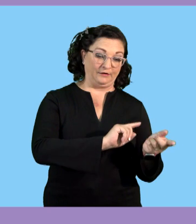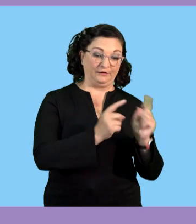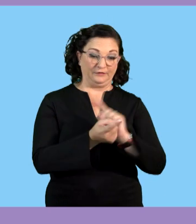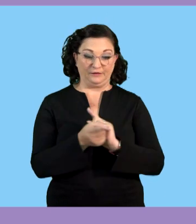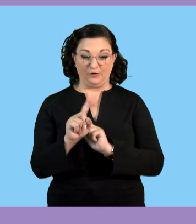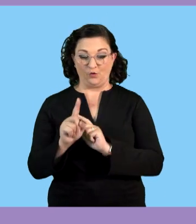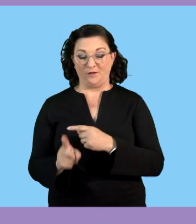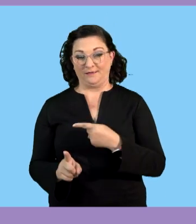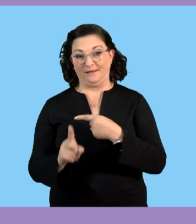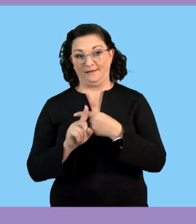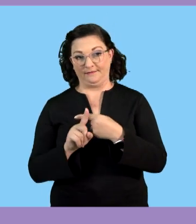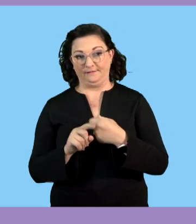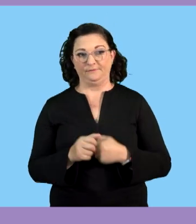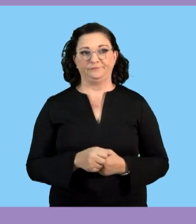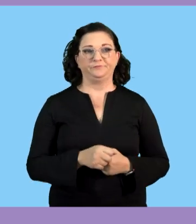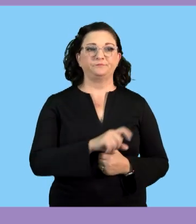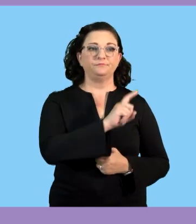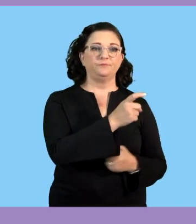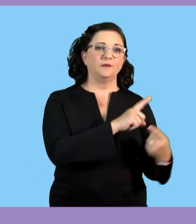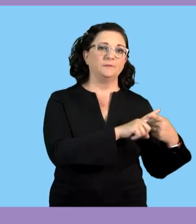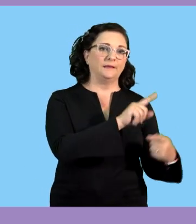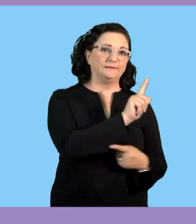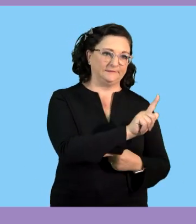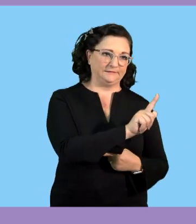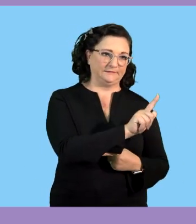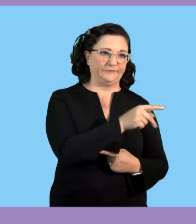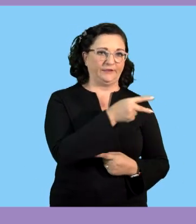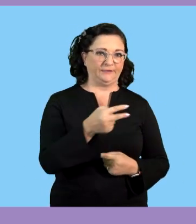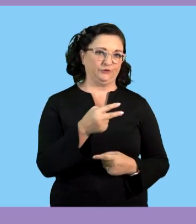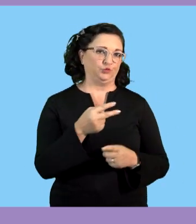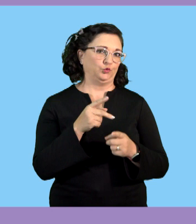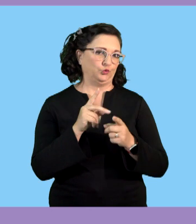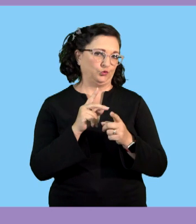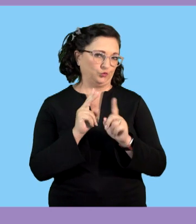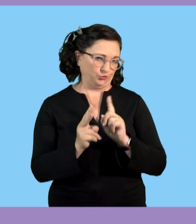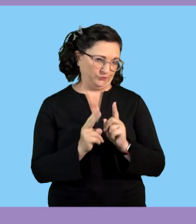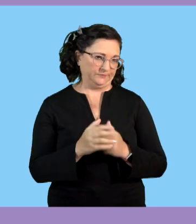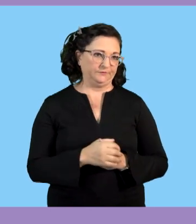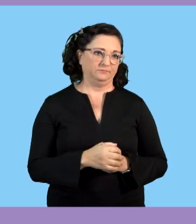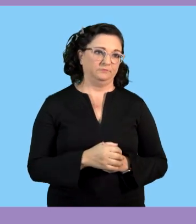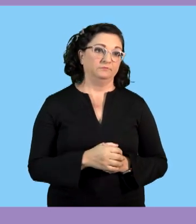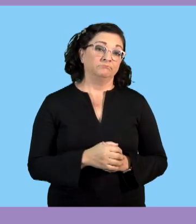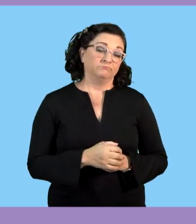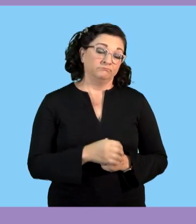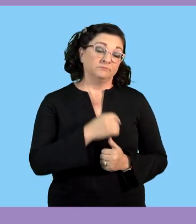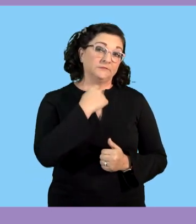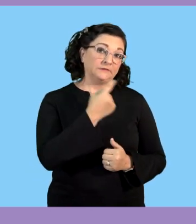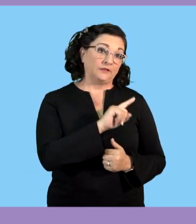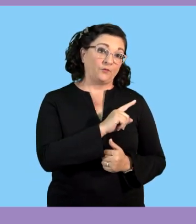addition. Let's look at the example, x plus 7 is equals to 12. So this is simply saying a